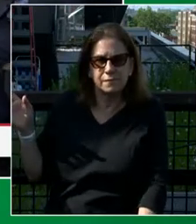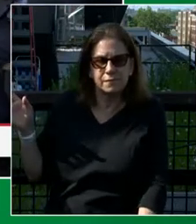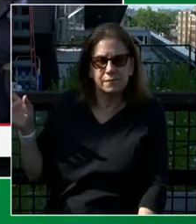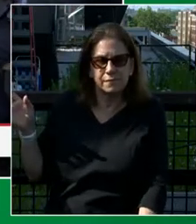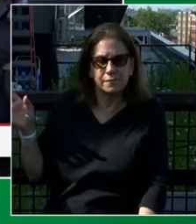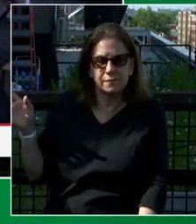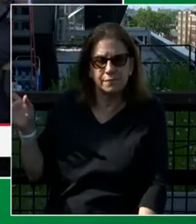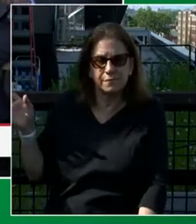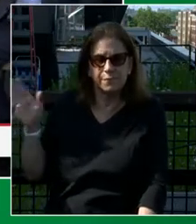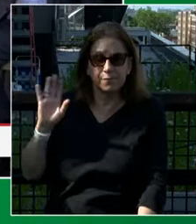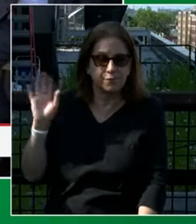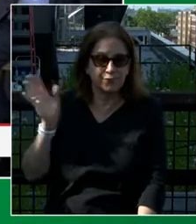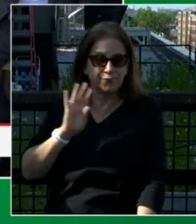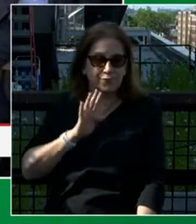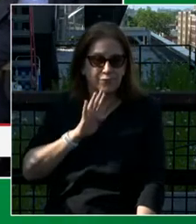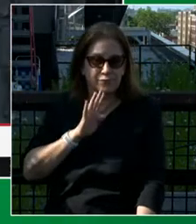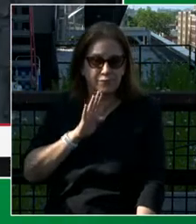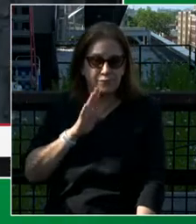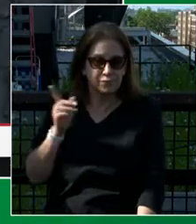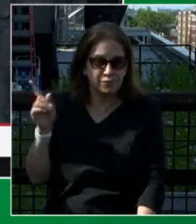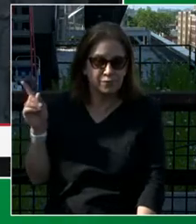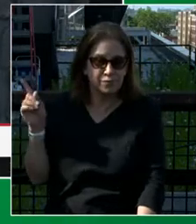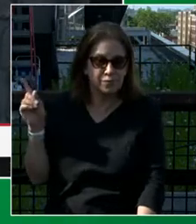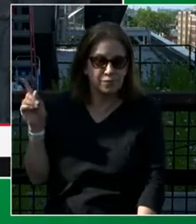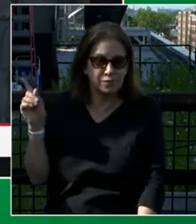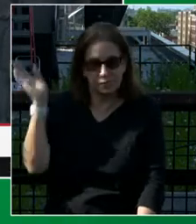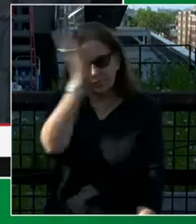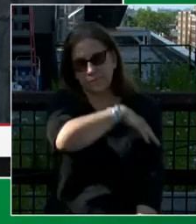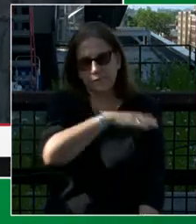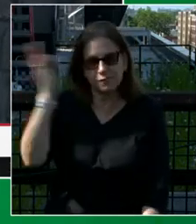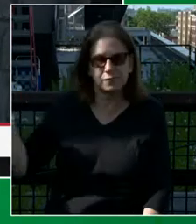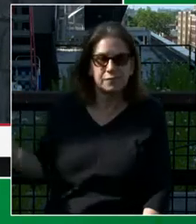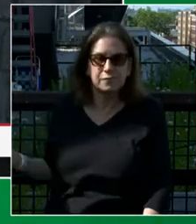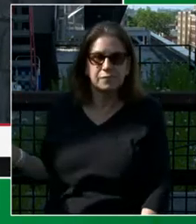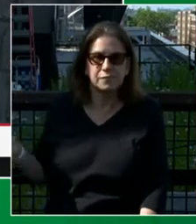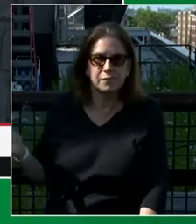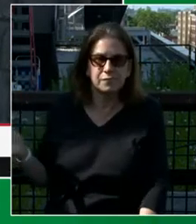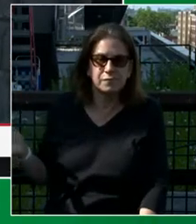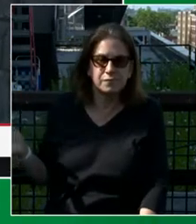even in several meetings I haven't mentioned to you,